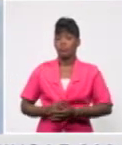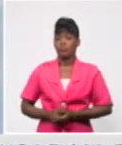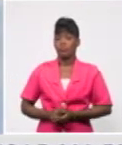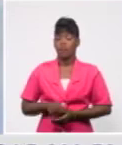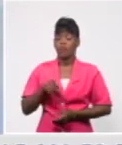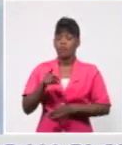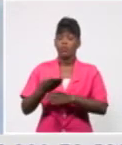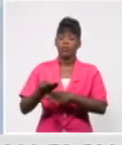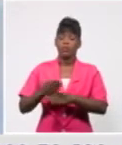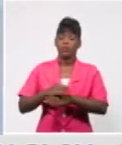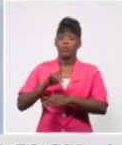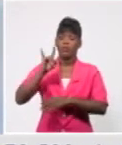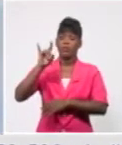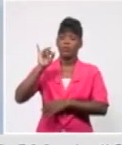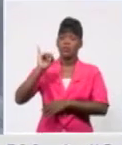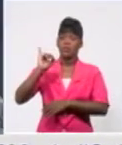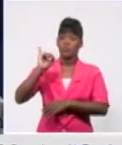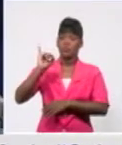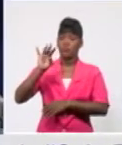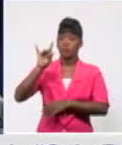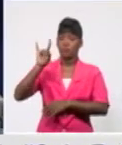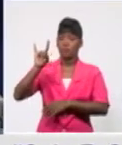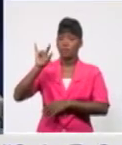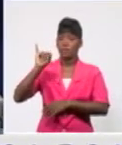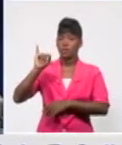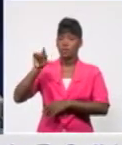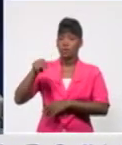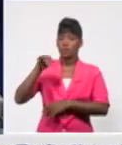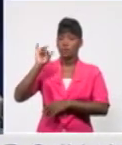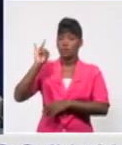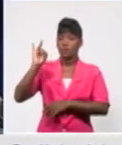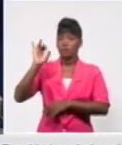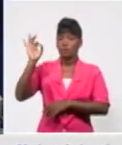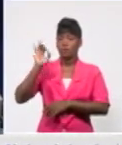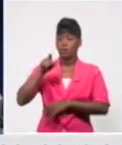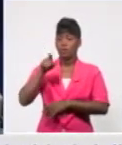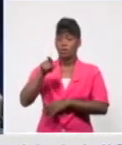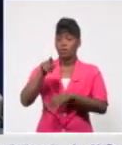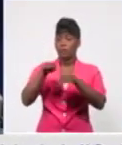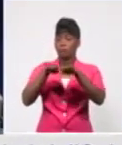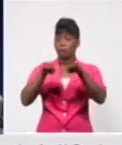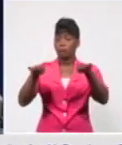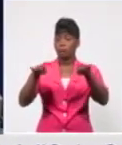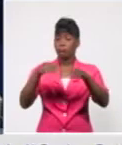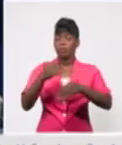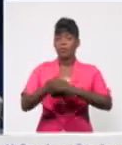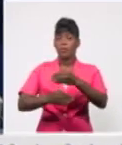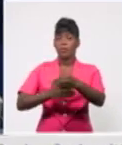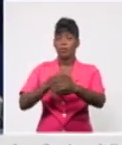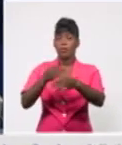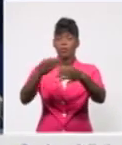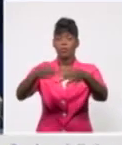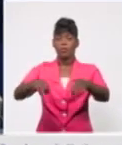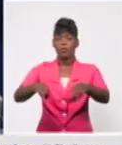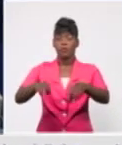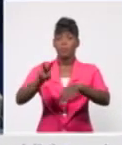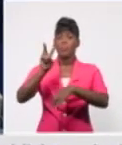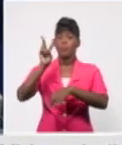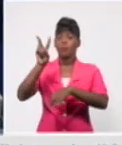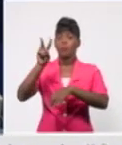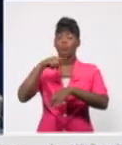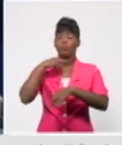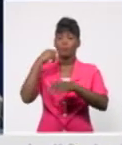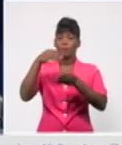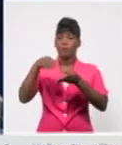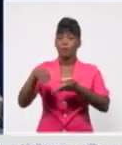beginning of the briefing, we reported 2 deaths, what brings the COVID-19 death toll in Cuba to 100. This